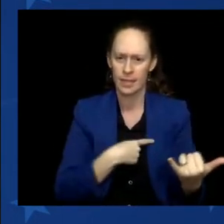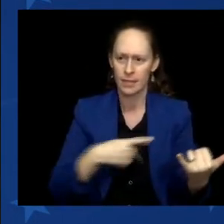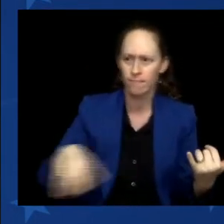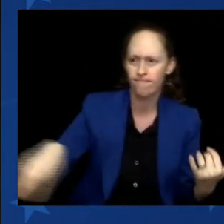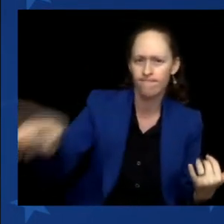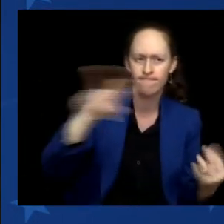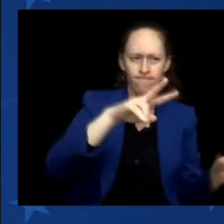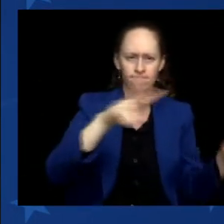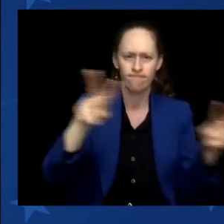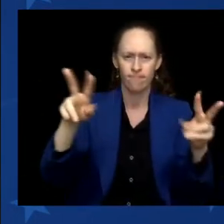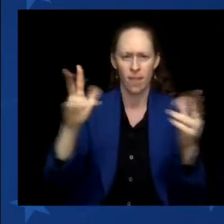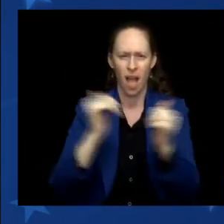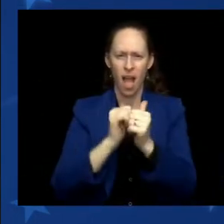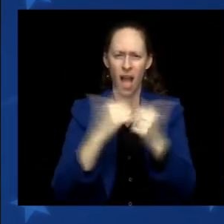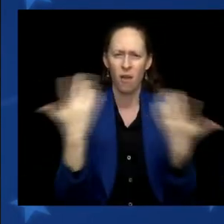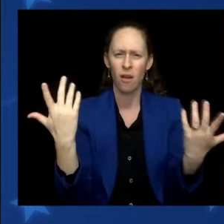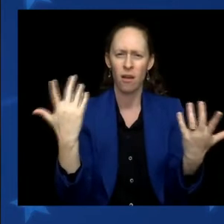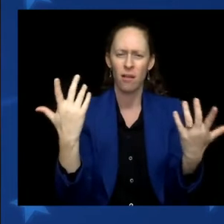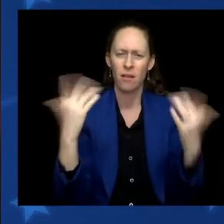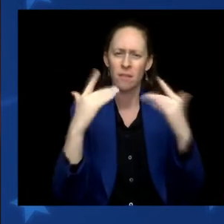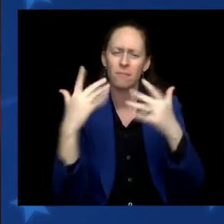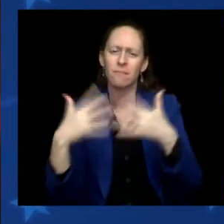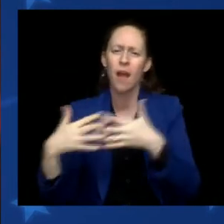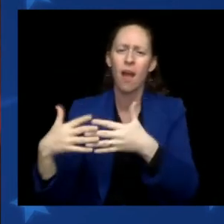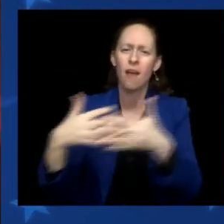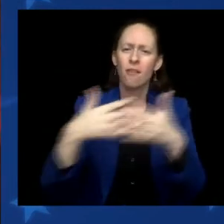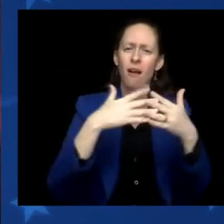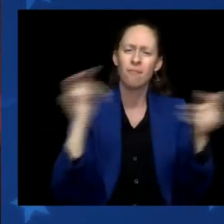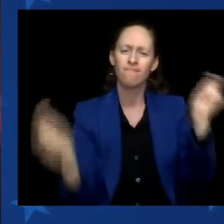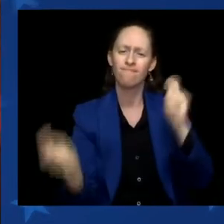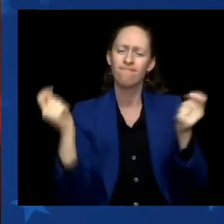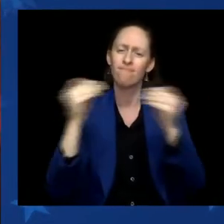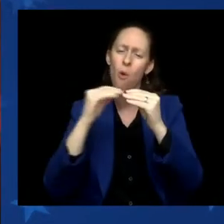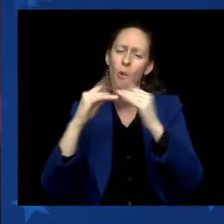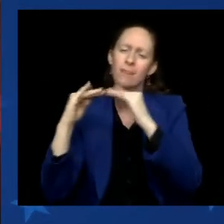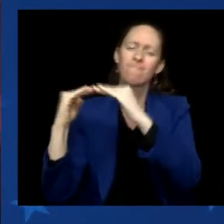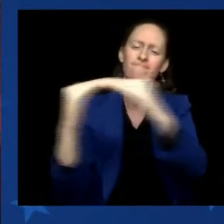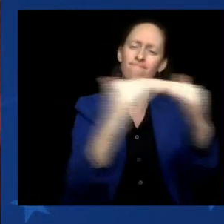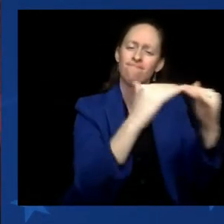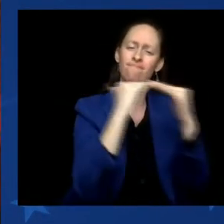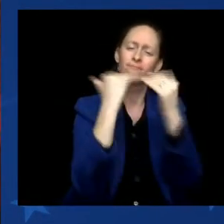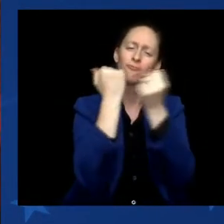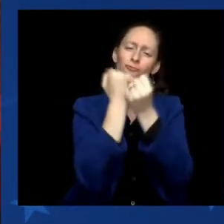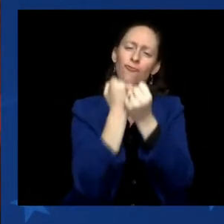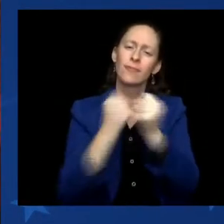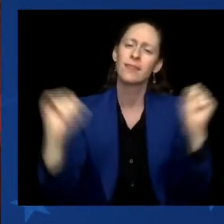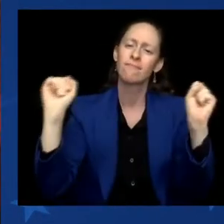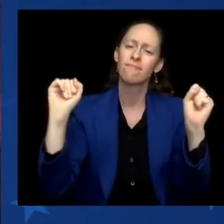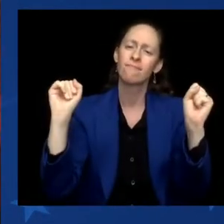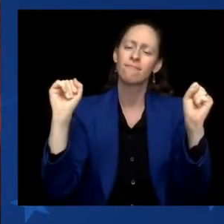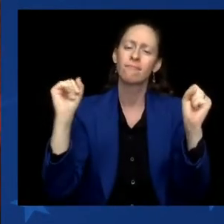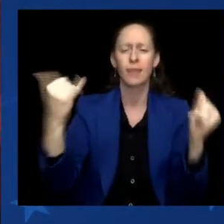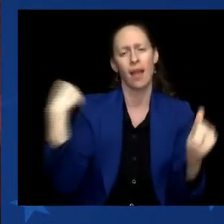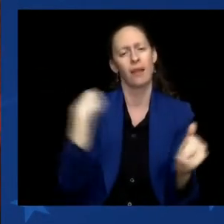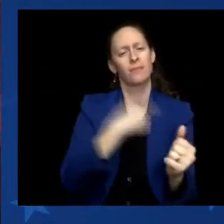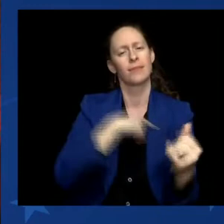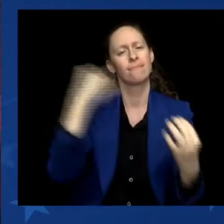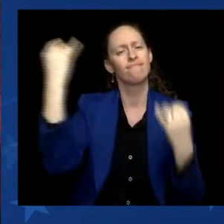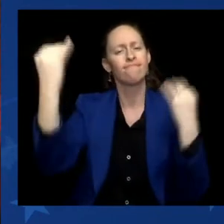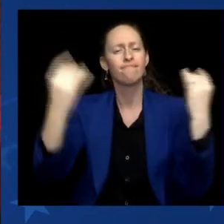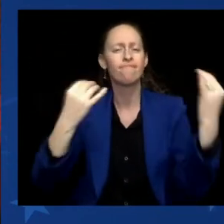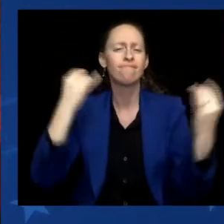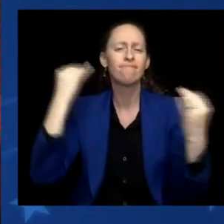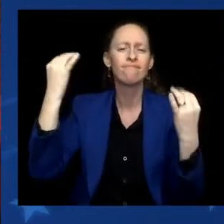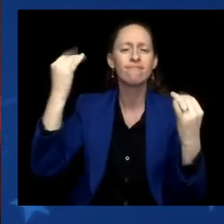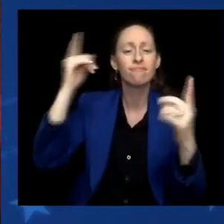mission I believe in with my whole soul. But first, we must be honest